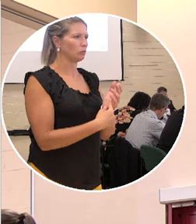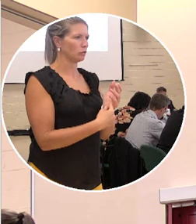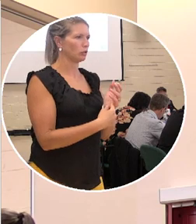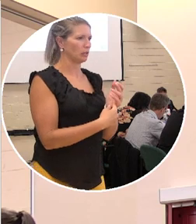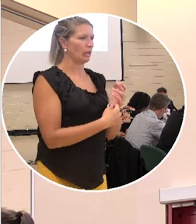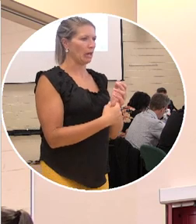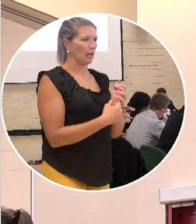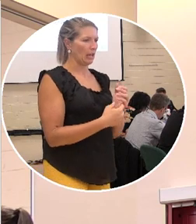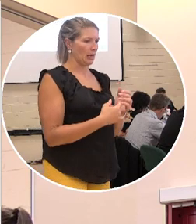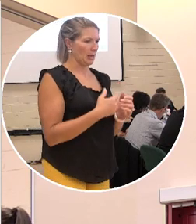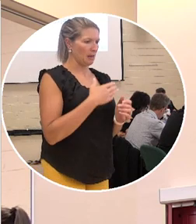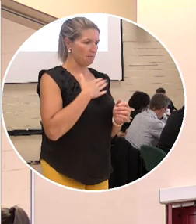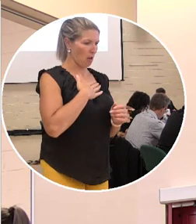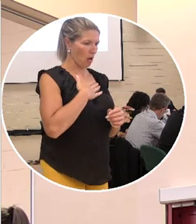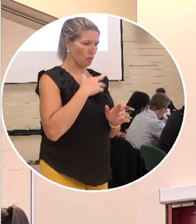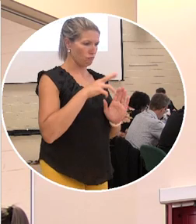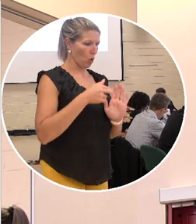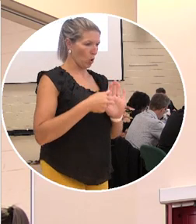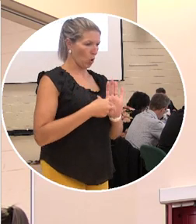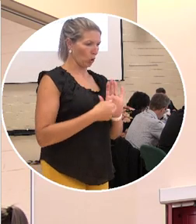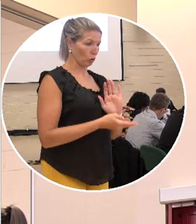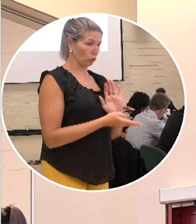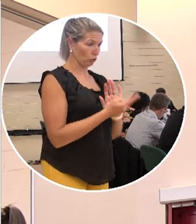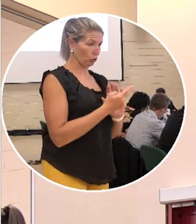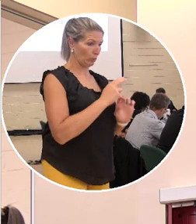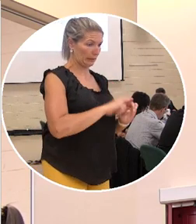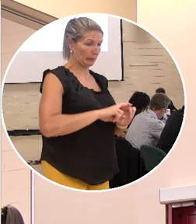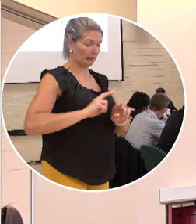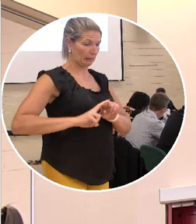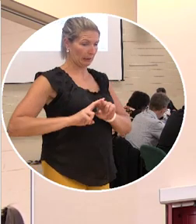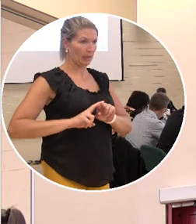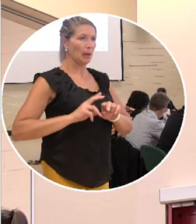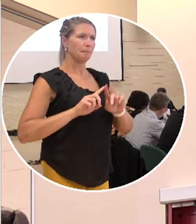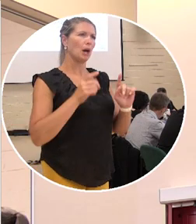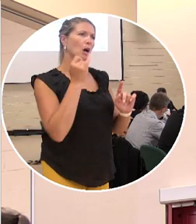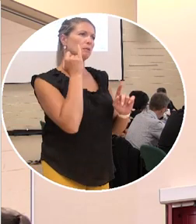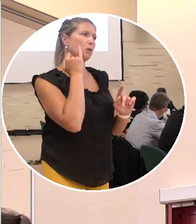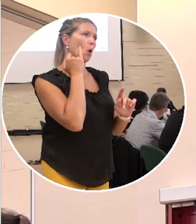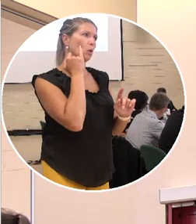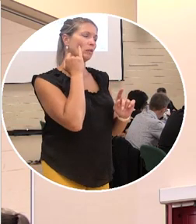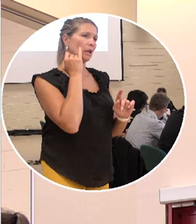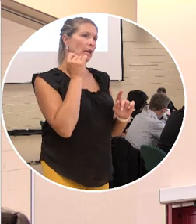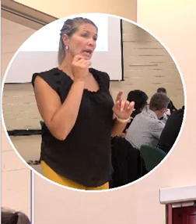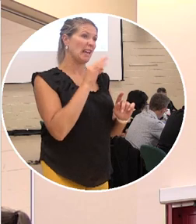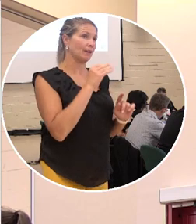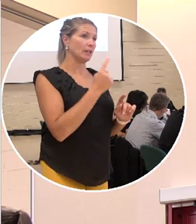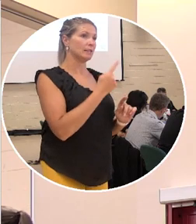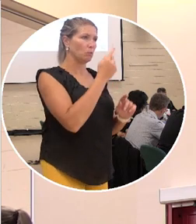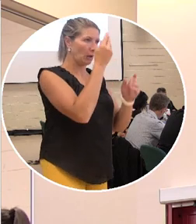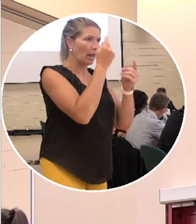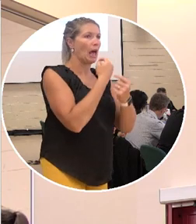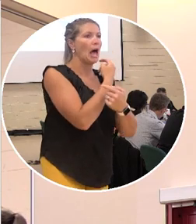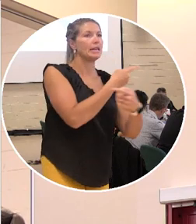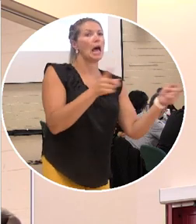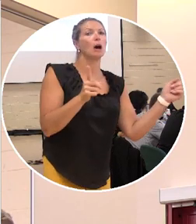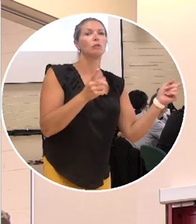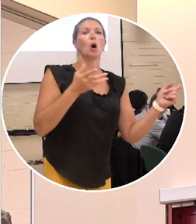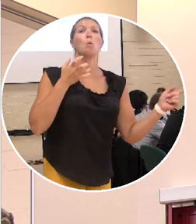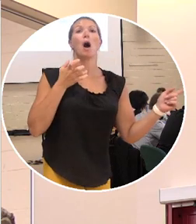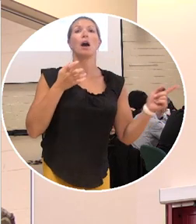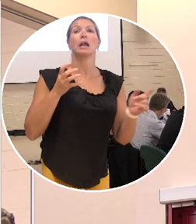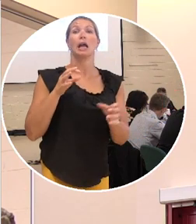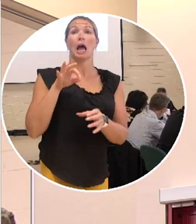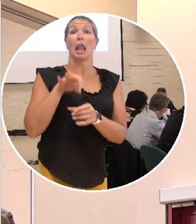offices at one time. But if somebody declares their intent to seek a nomination, they're not elected